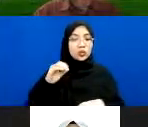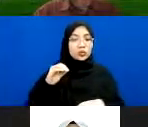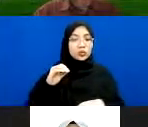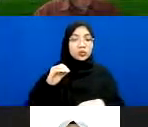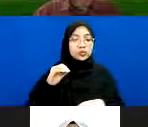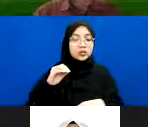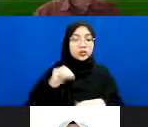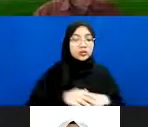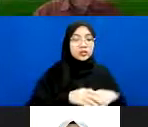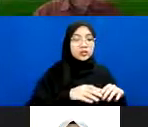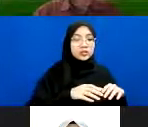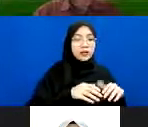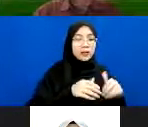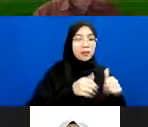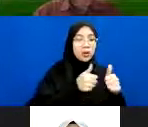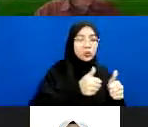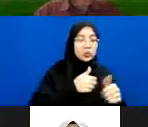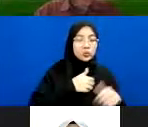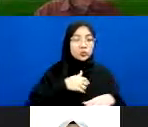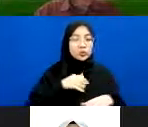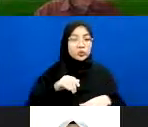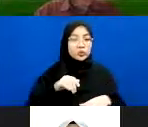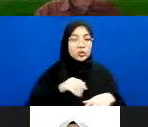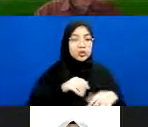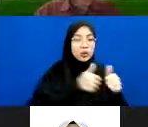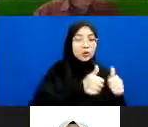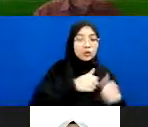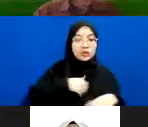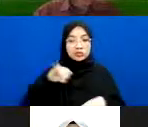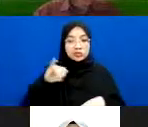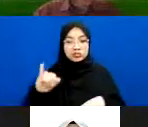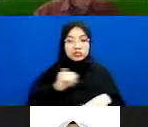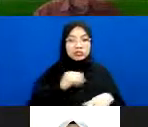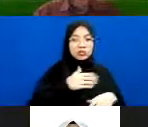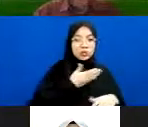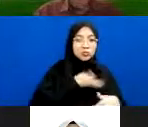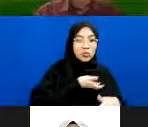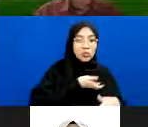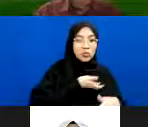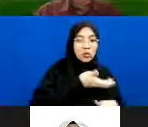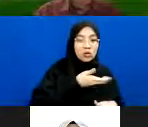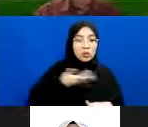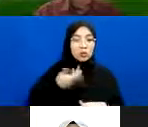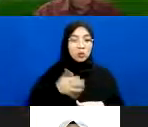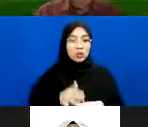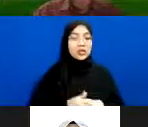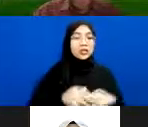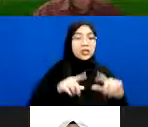category as good versus bad or like versus dislike. Albertine and